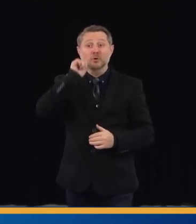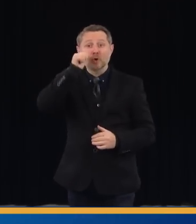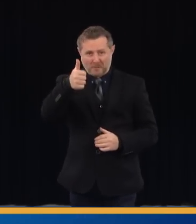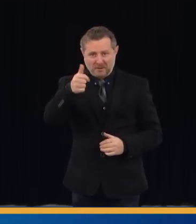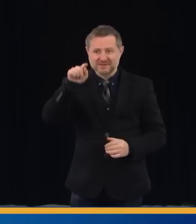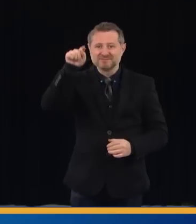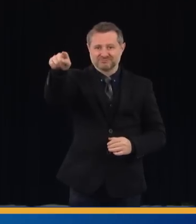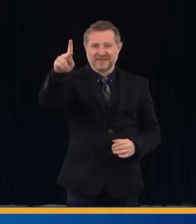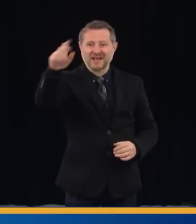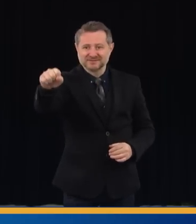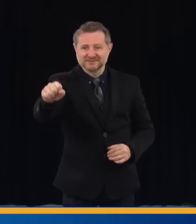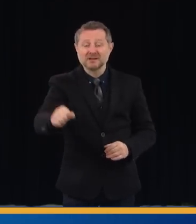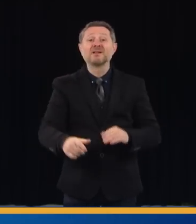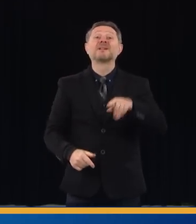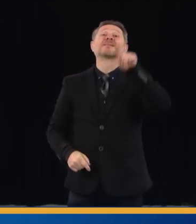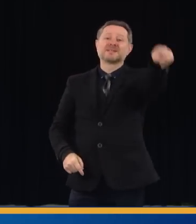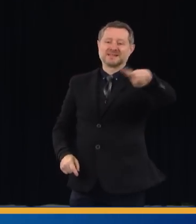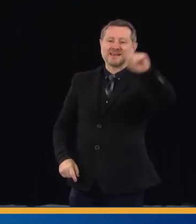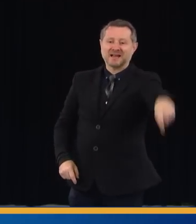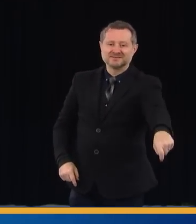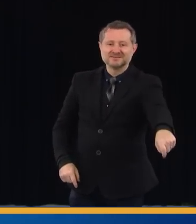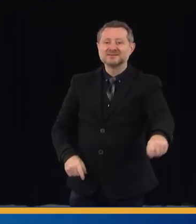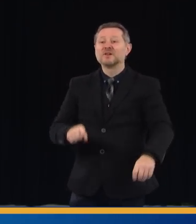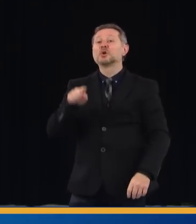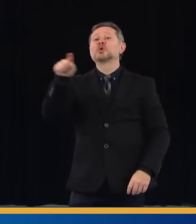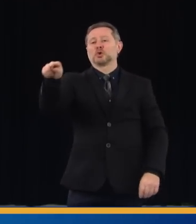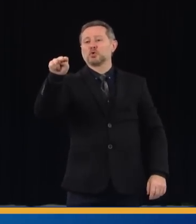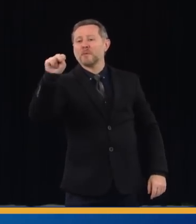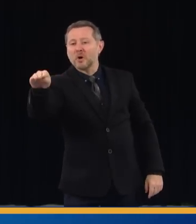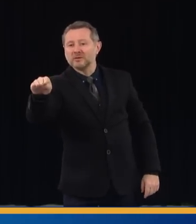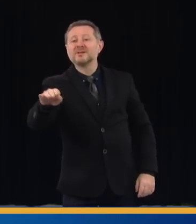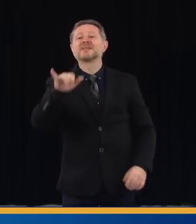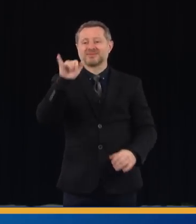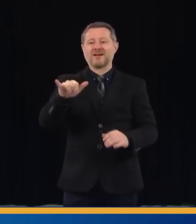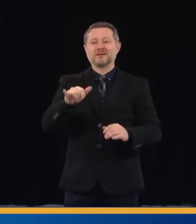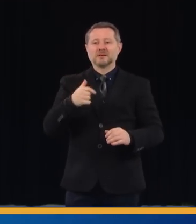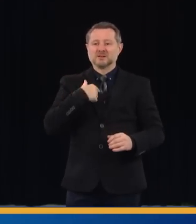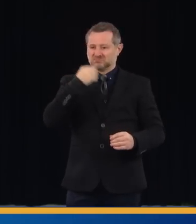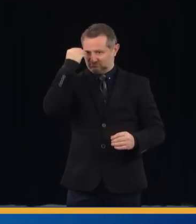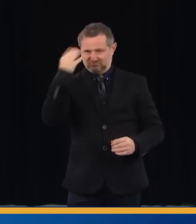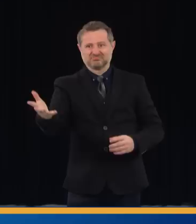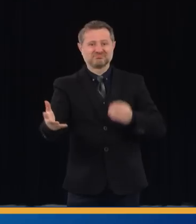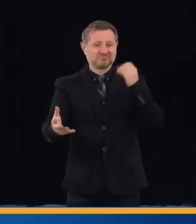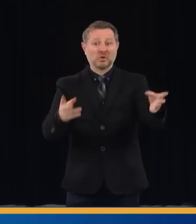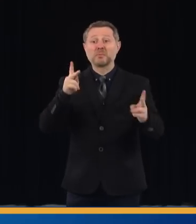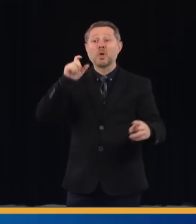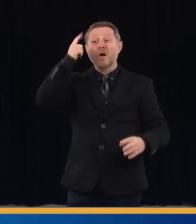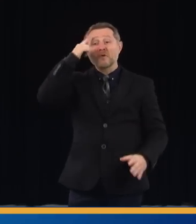That's why I say to my fellow governors and elected officials all across this country,